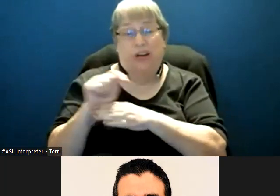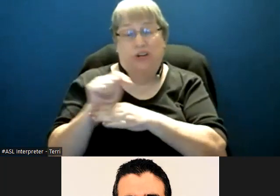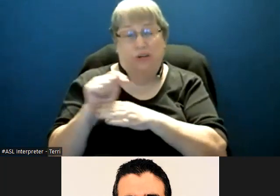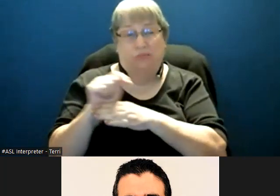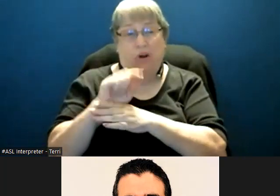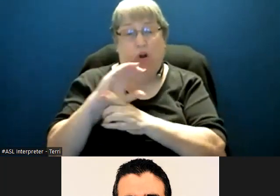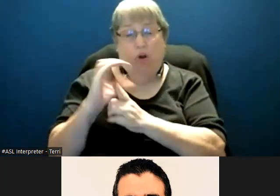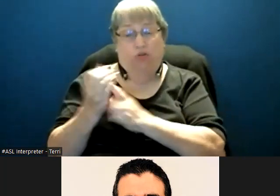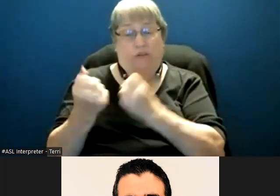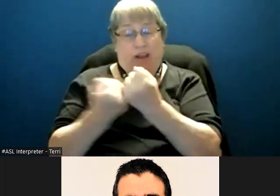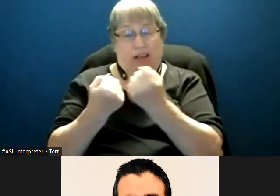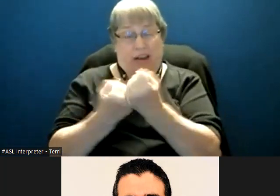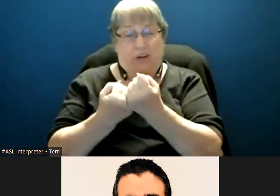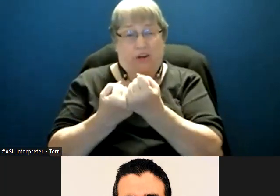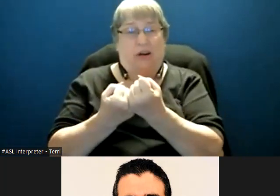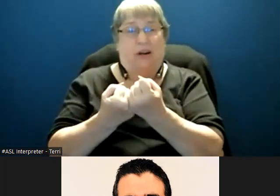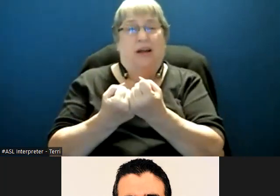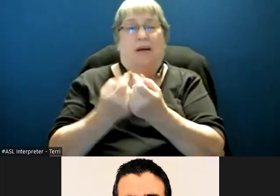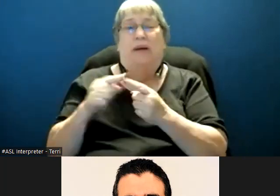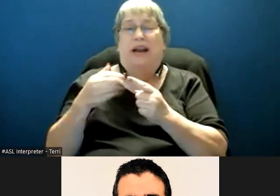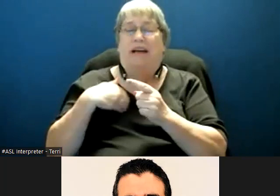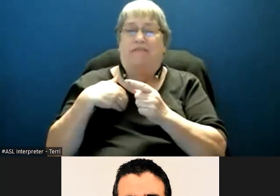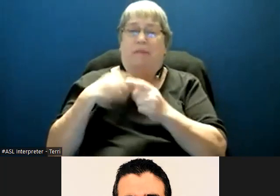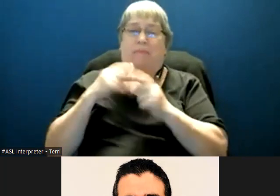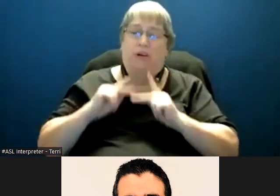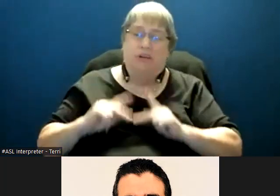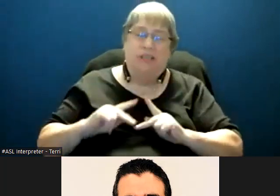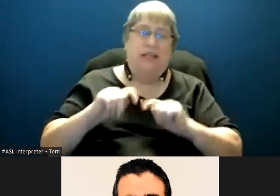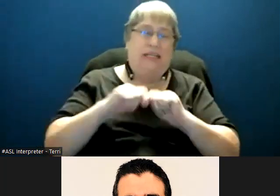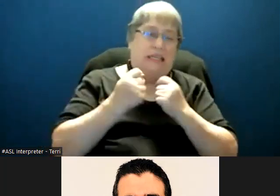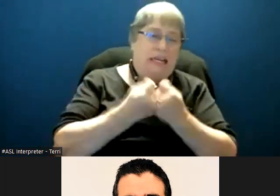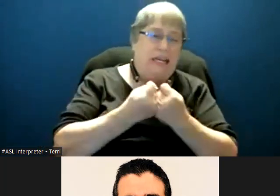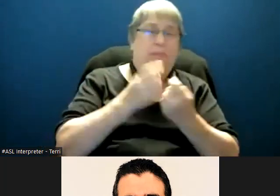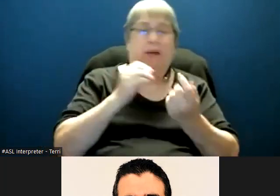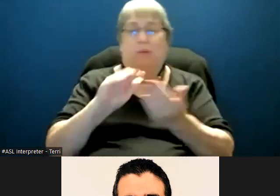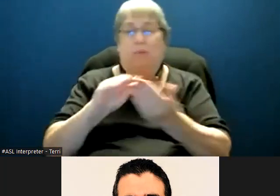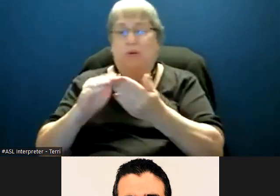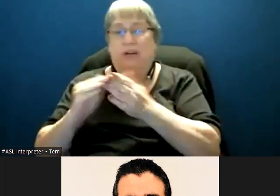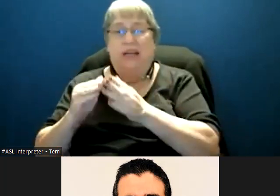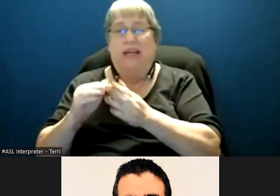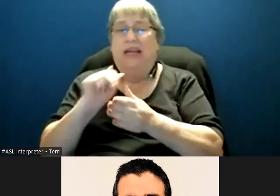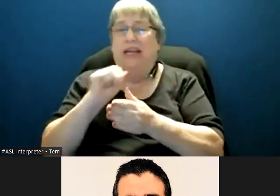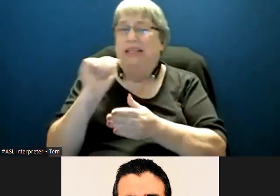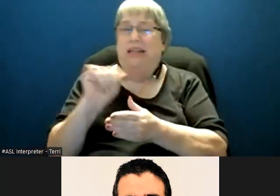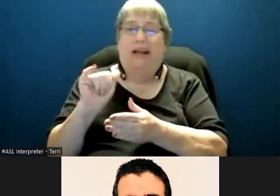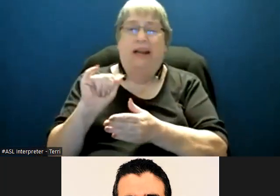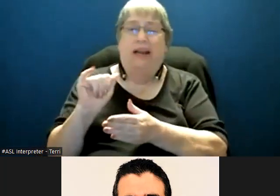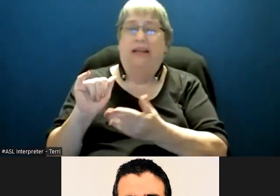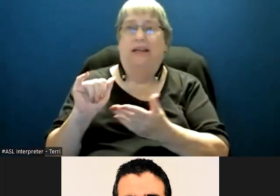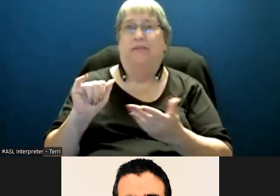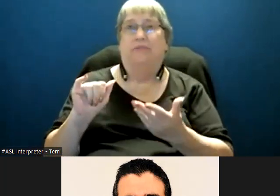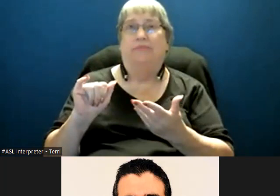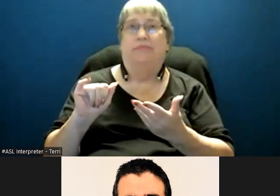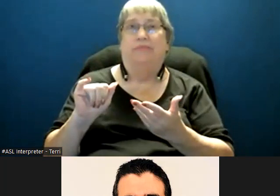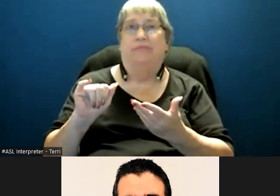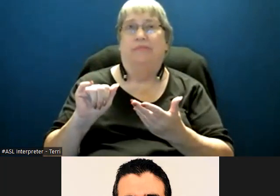a person, it's a team, it's a community. It's not really seen as, okay, can you go on to your online